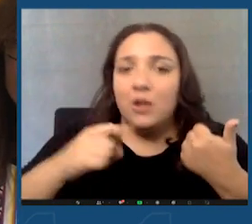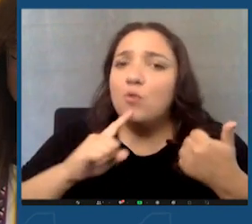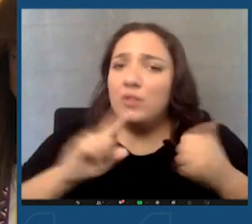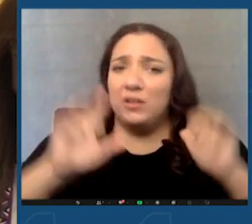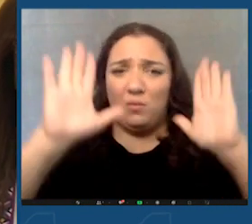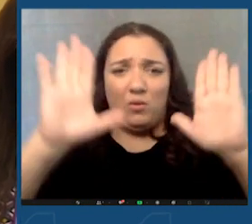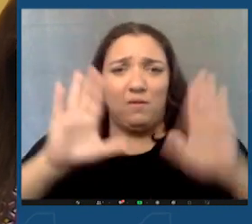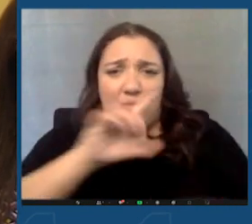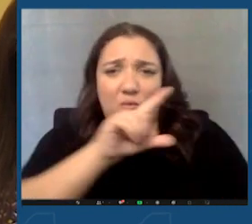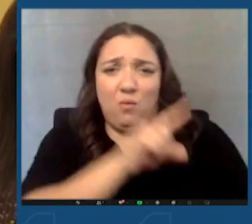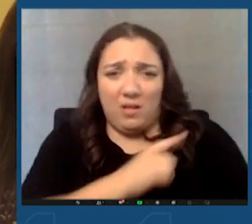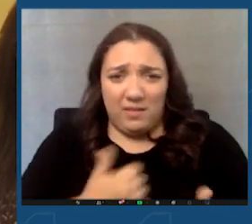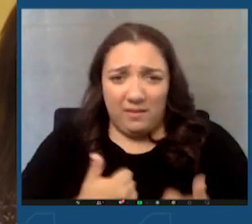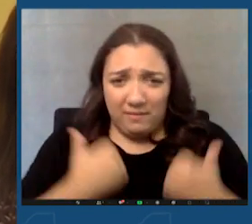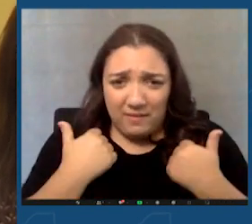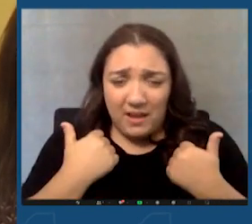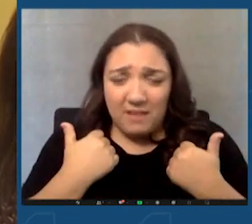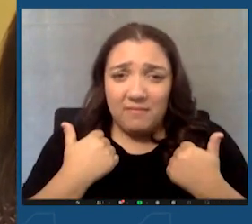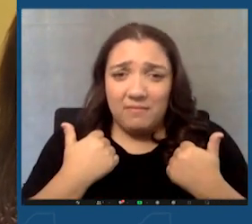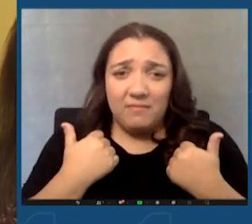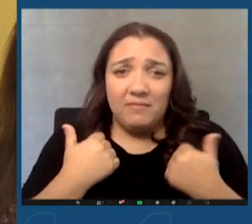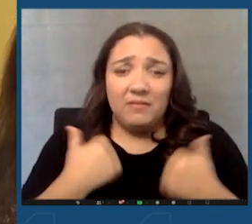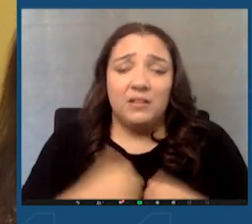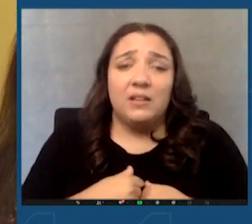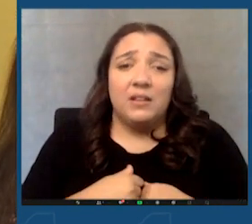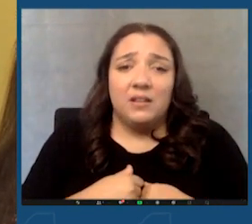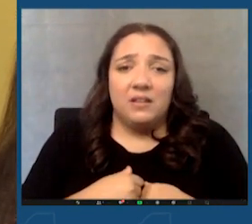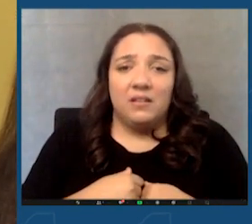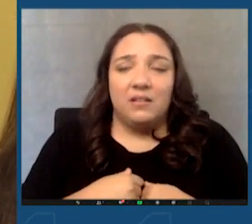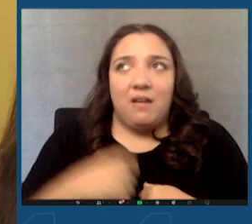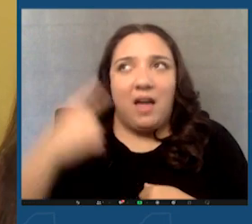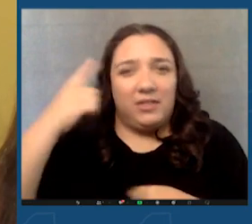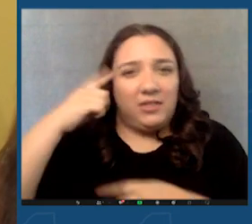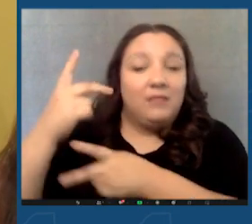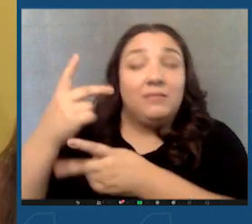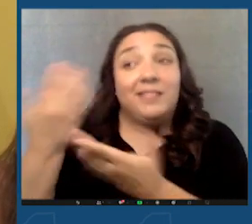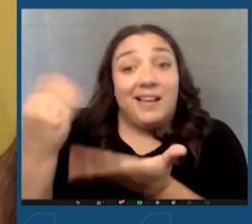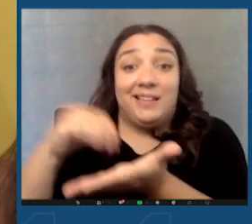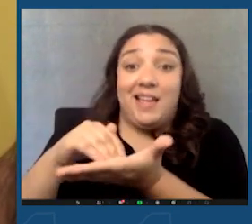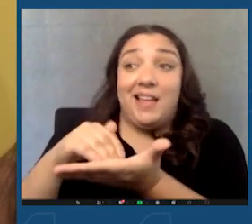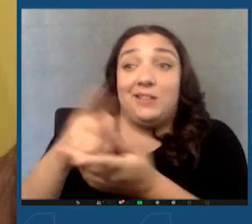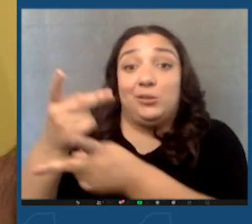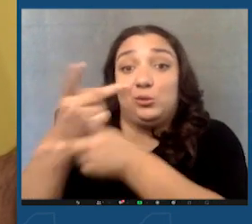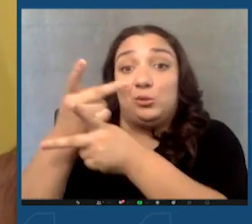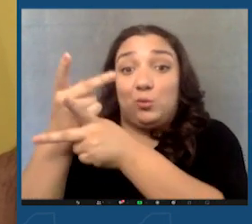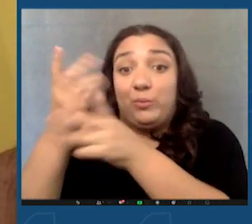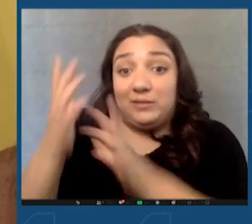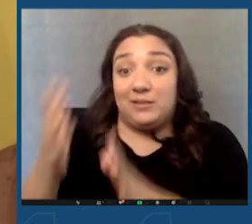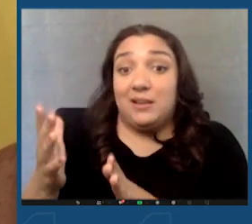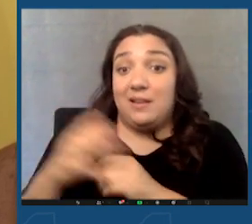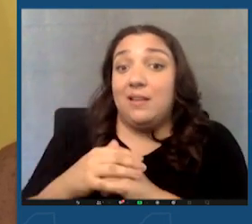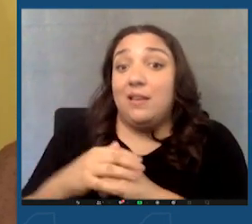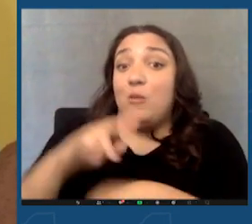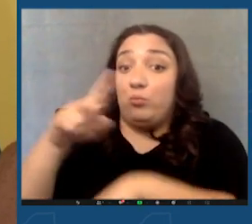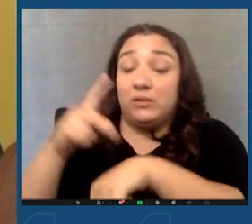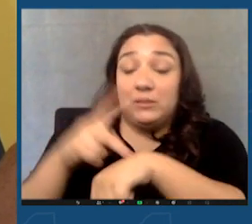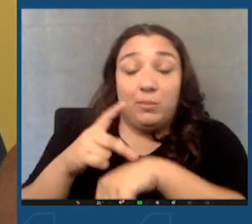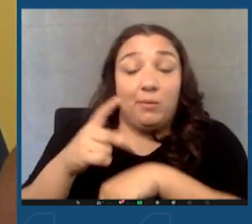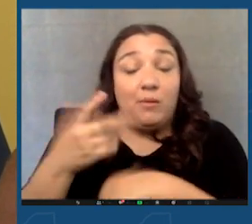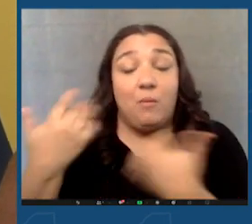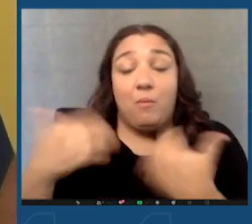outstanding school districts like this. And I thank again the superintendent and the principal for offering this first-rate quality